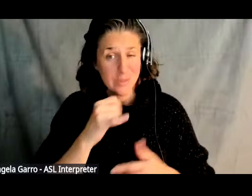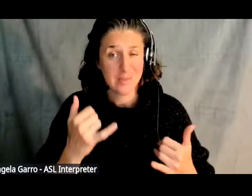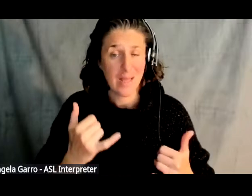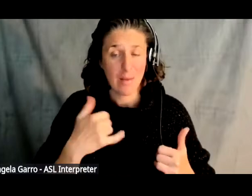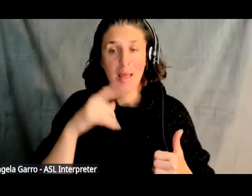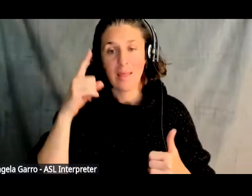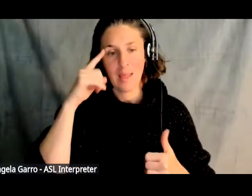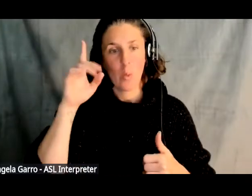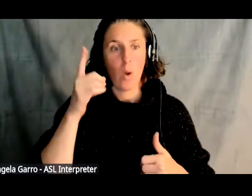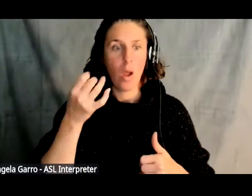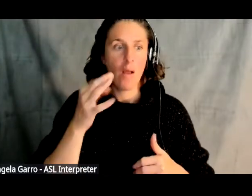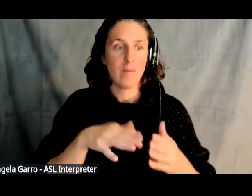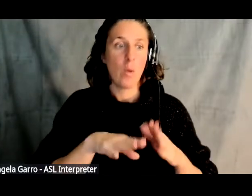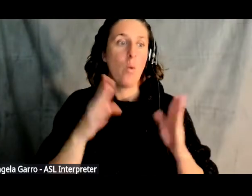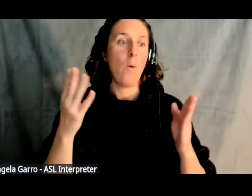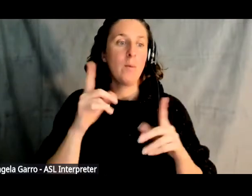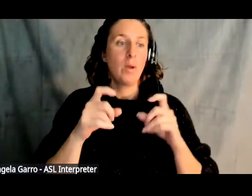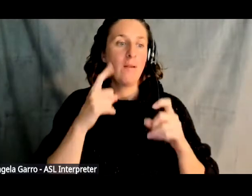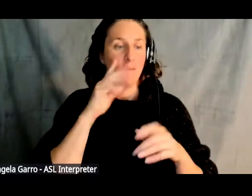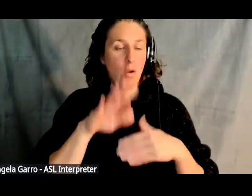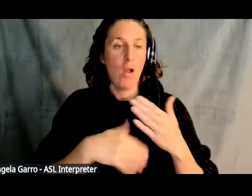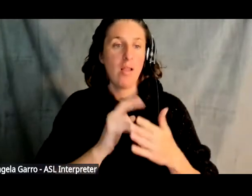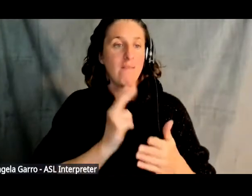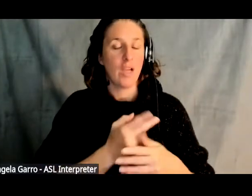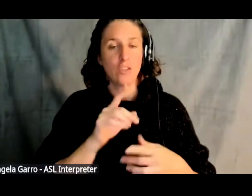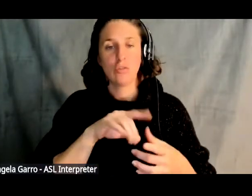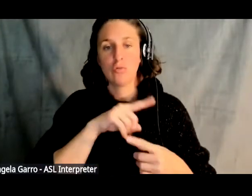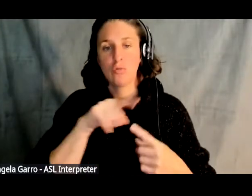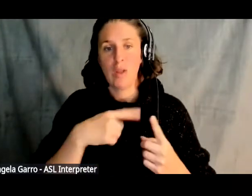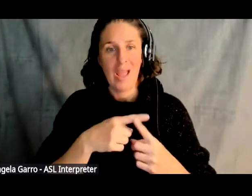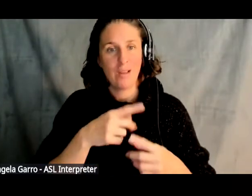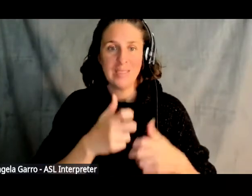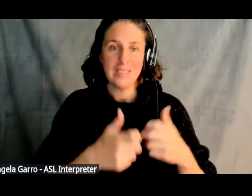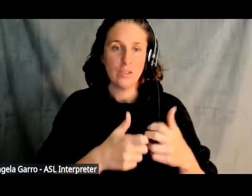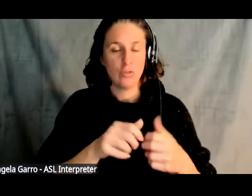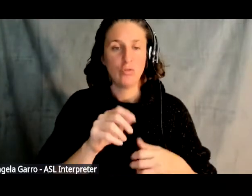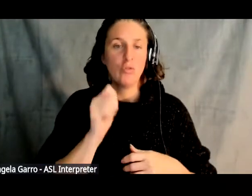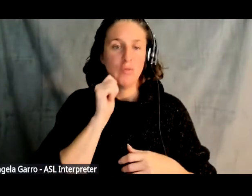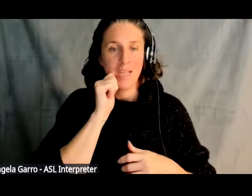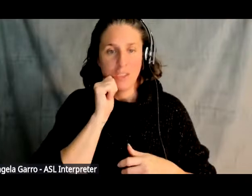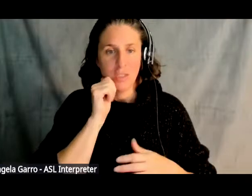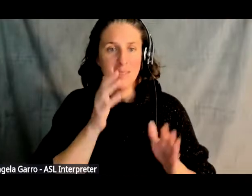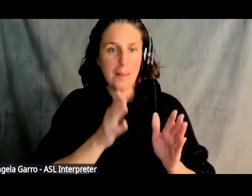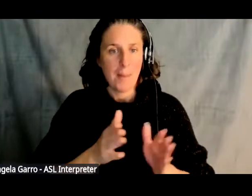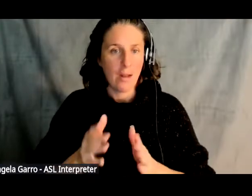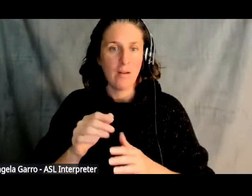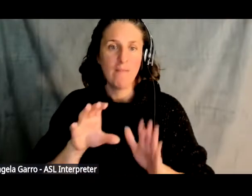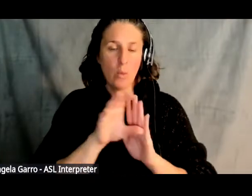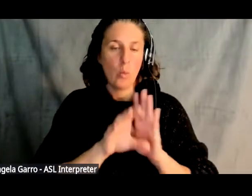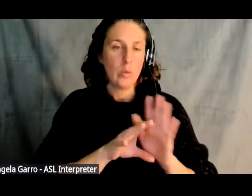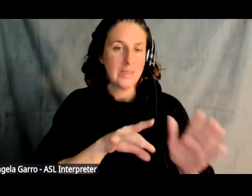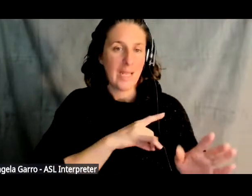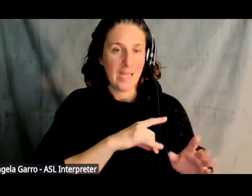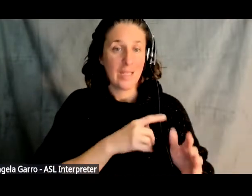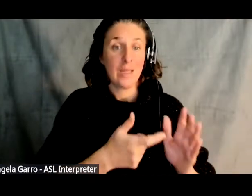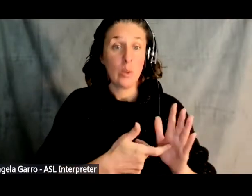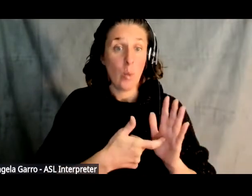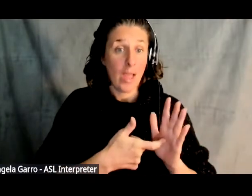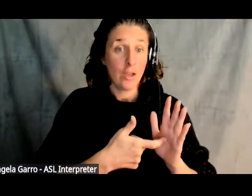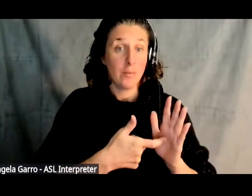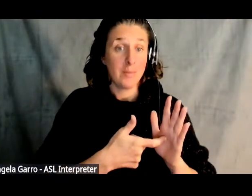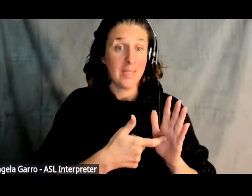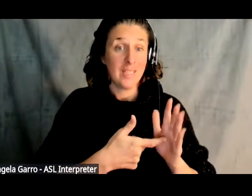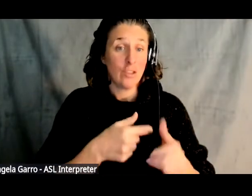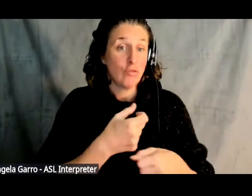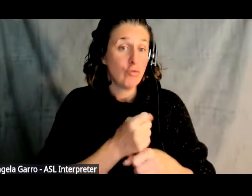going to be one of the open questions for all of us around your issue of racialized patterns of course taking. It's, the requirement